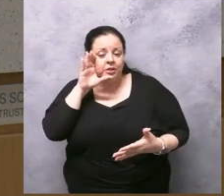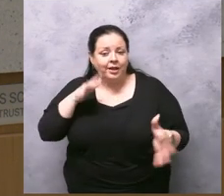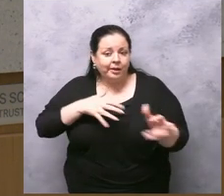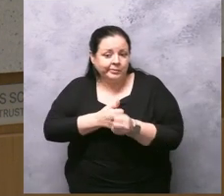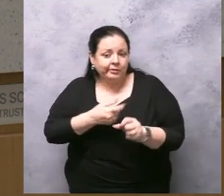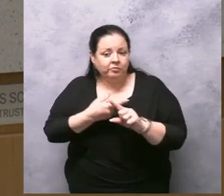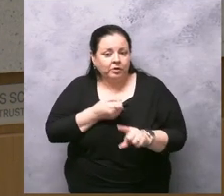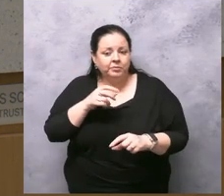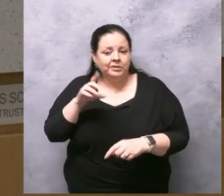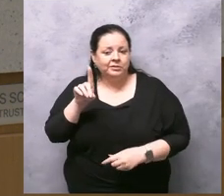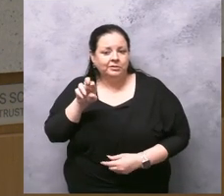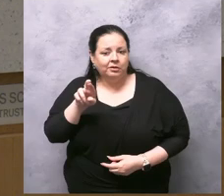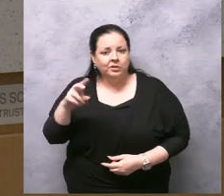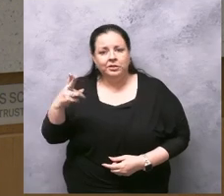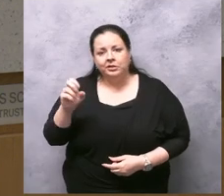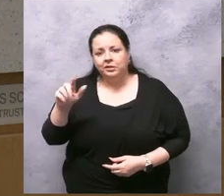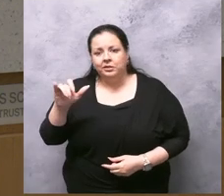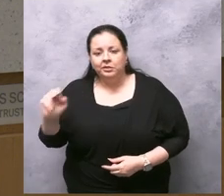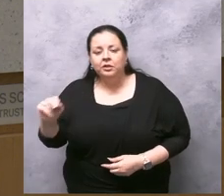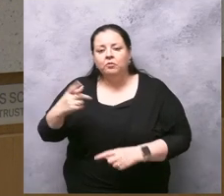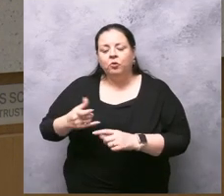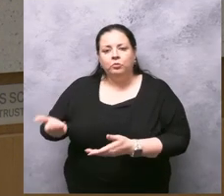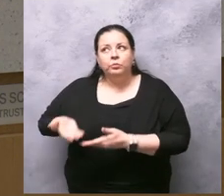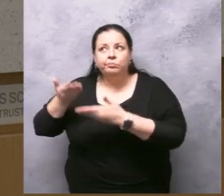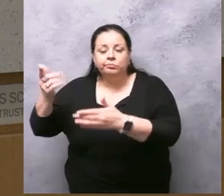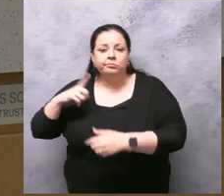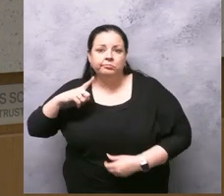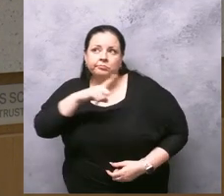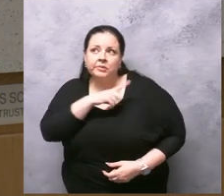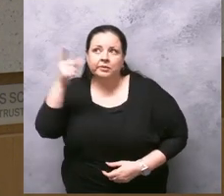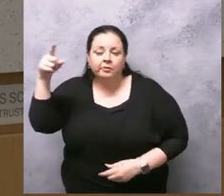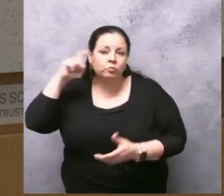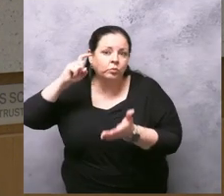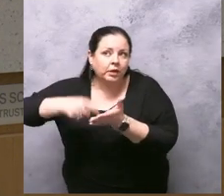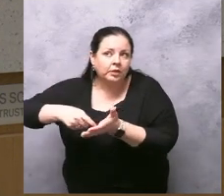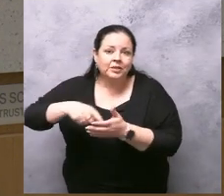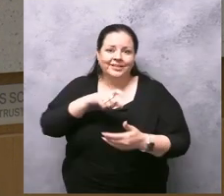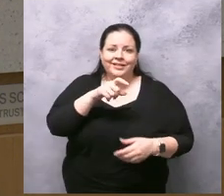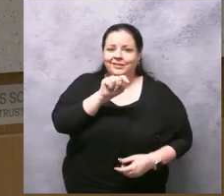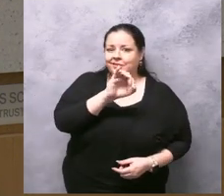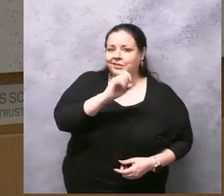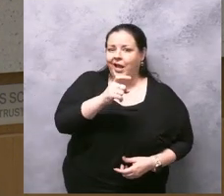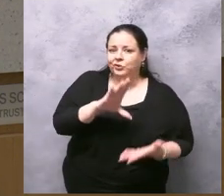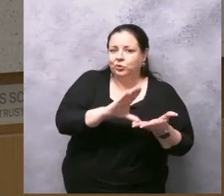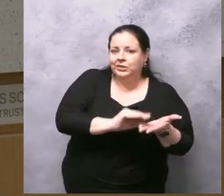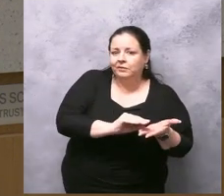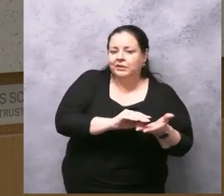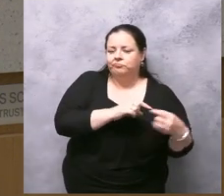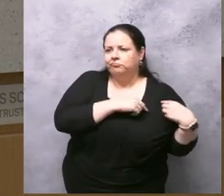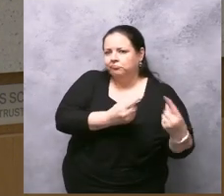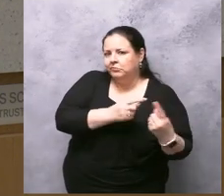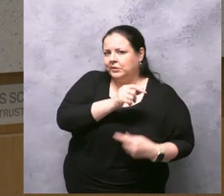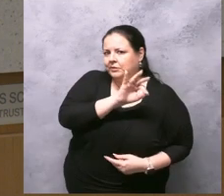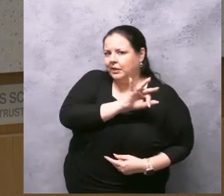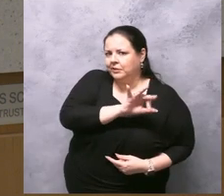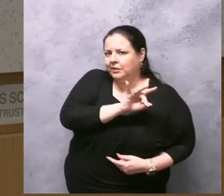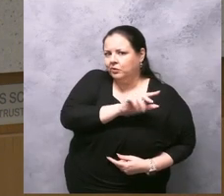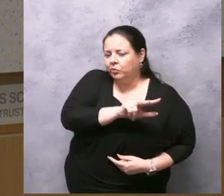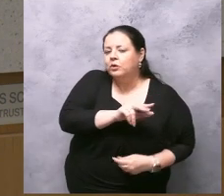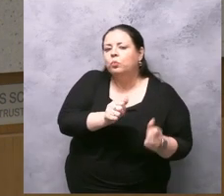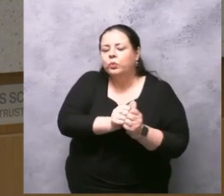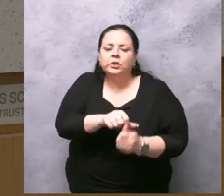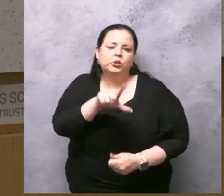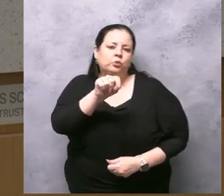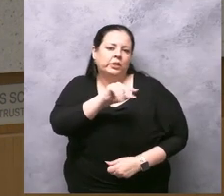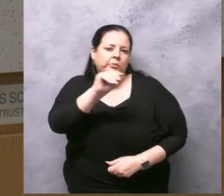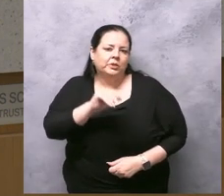Dr. Killian on our approach for requesting the legislature to recognize the tax relief the district has offered since 1983, mm-hmm. with the 20%